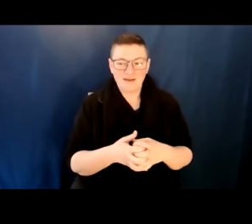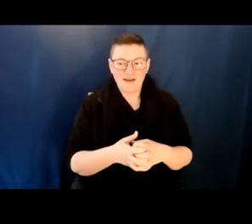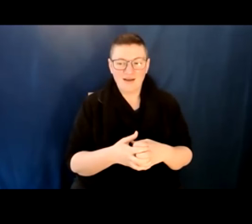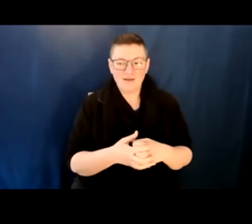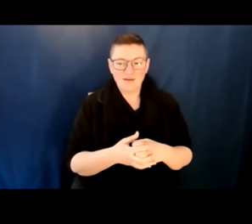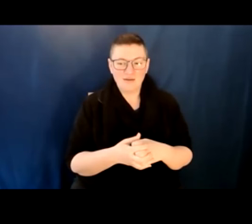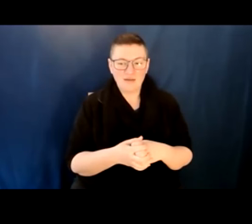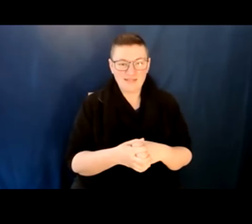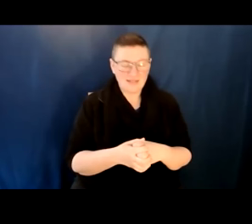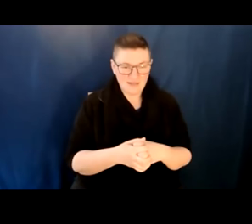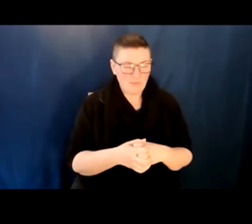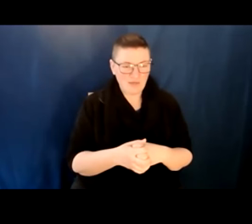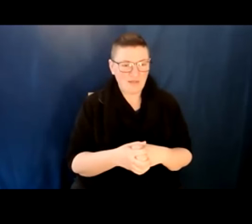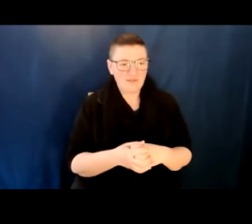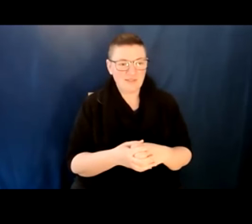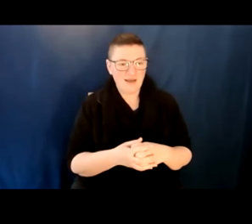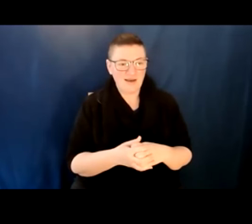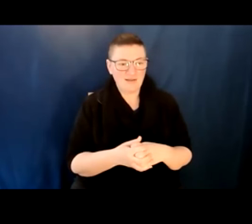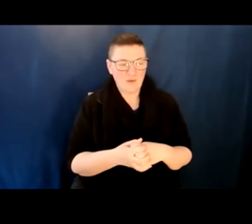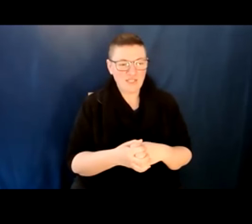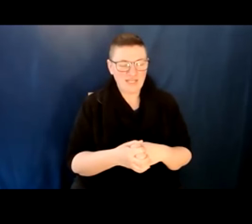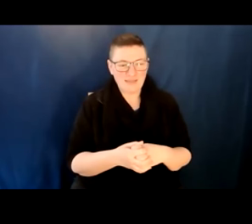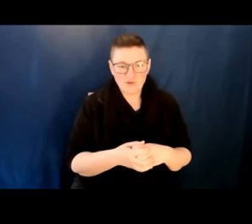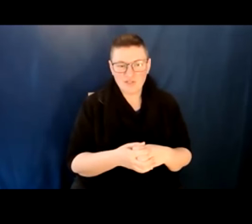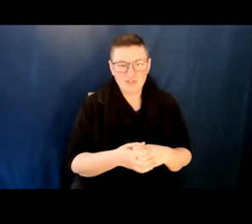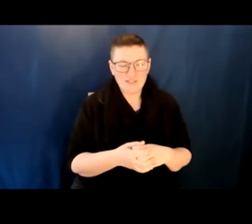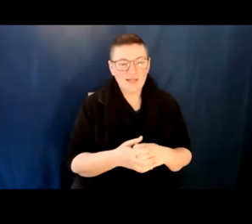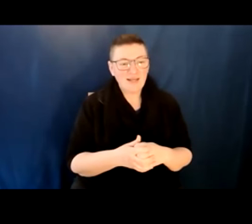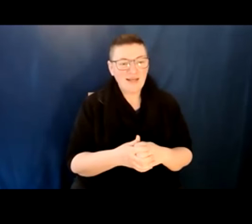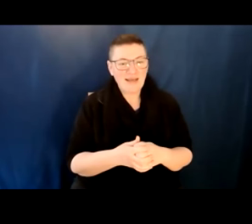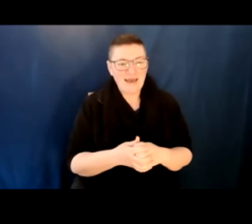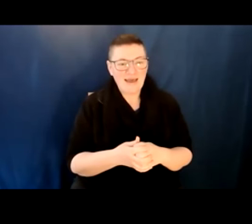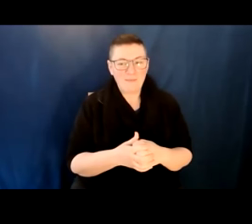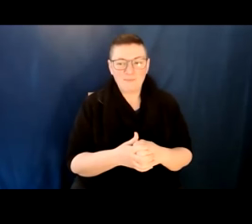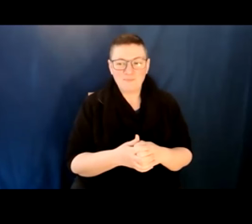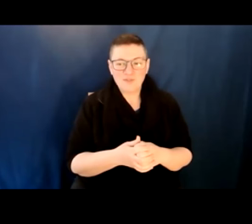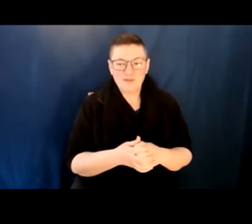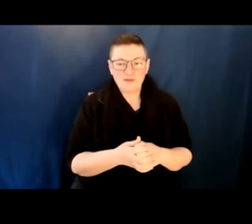The ISL does appear to use location ESM structures.